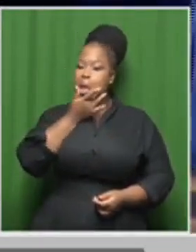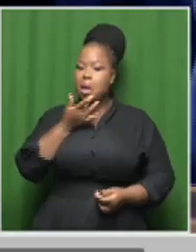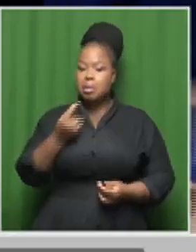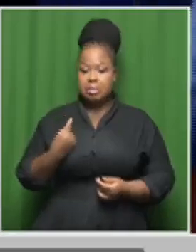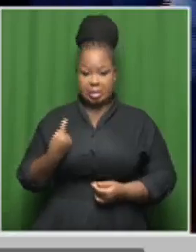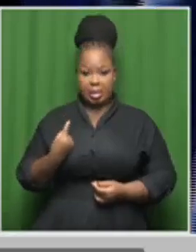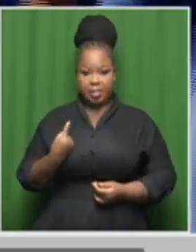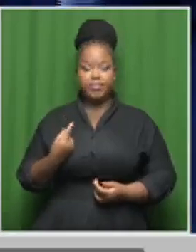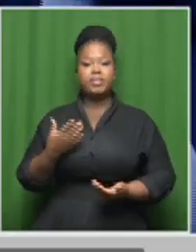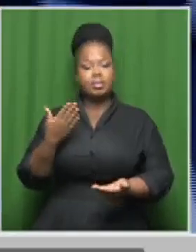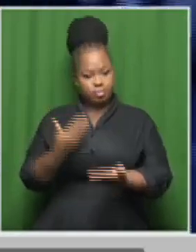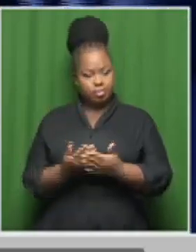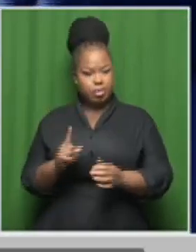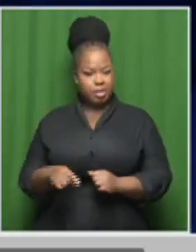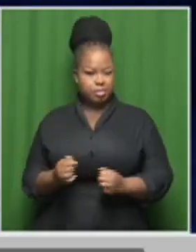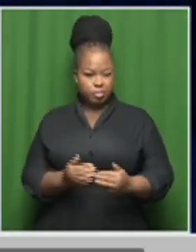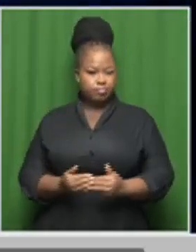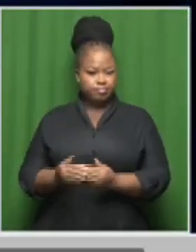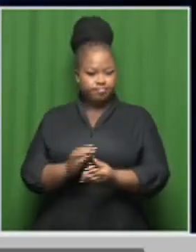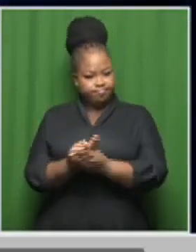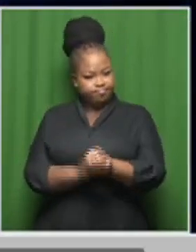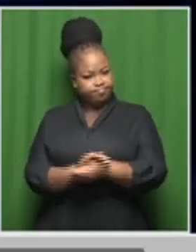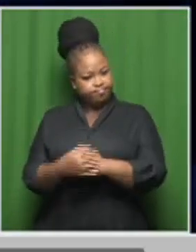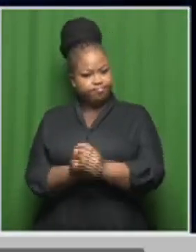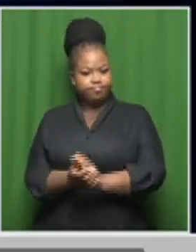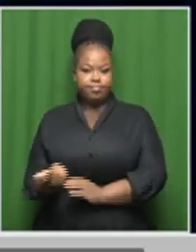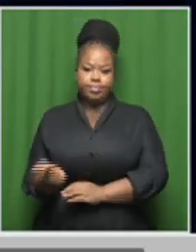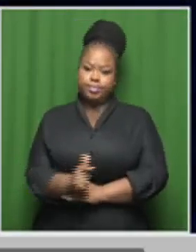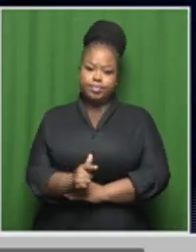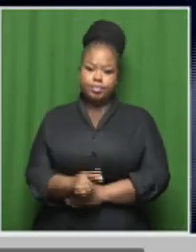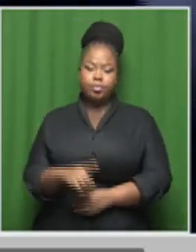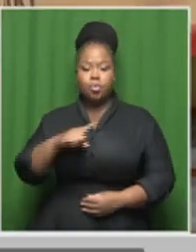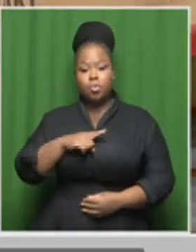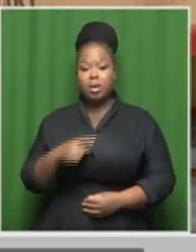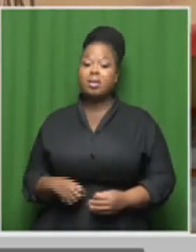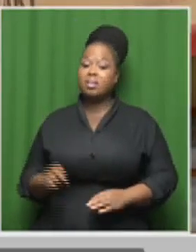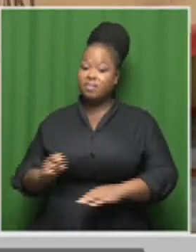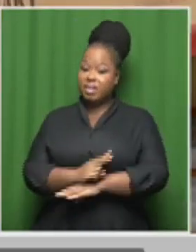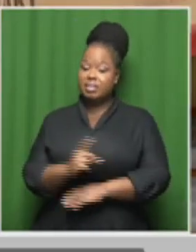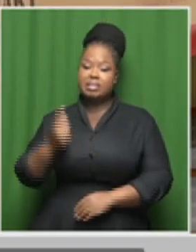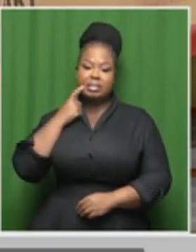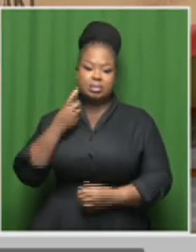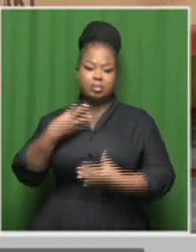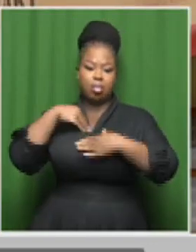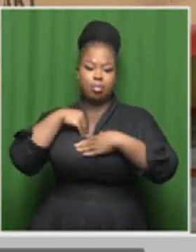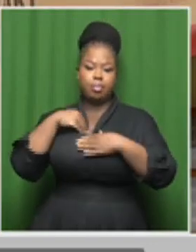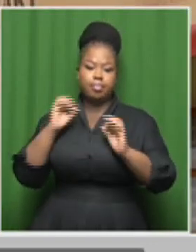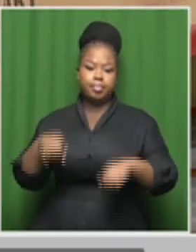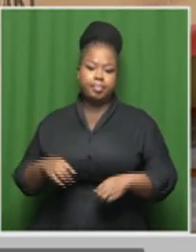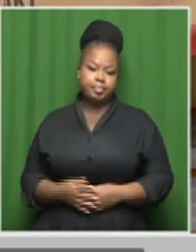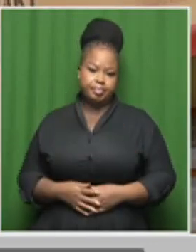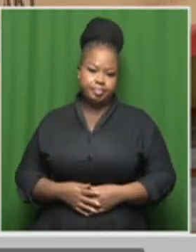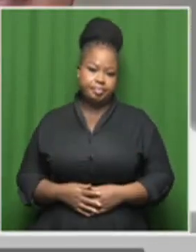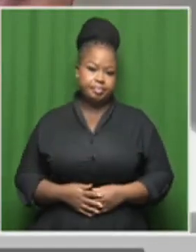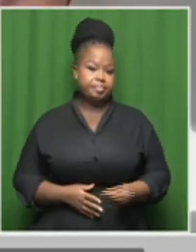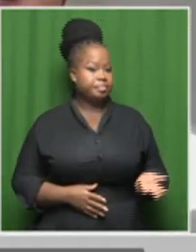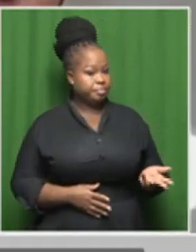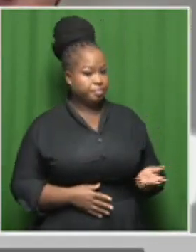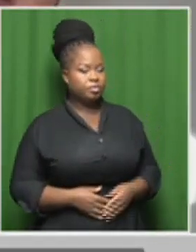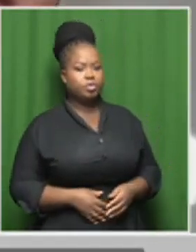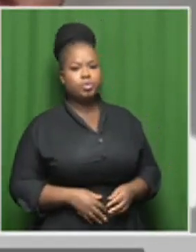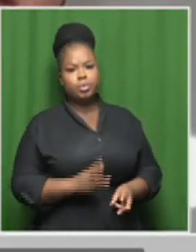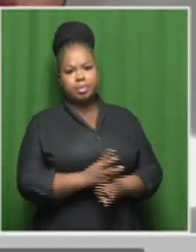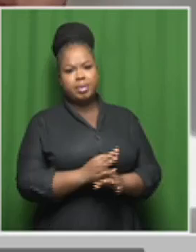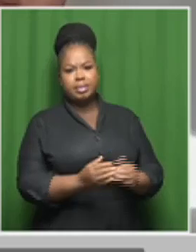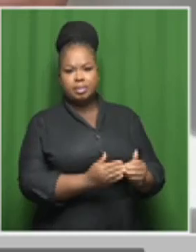so we have to make sure we're always washing them. Otherwise, we're giving the virus a chance to enter our bodies. Because parents and caregivers are now urged